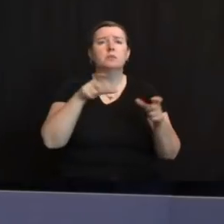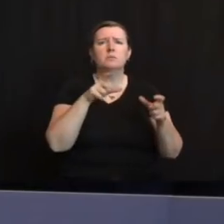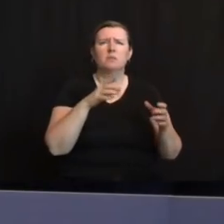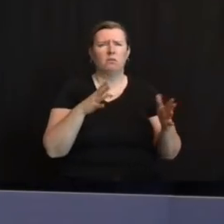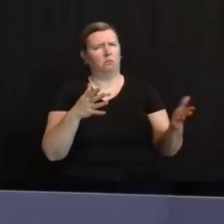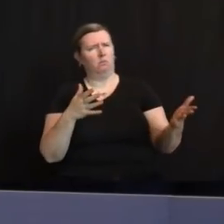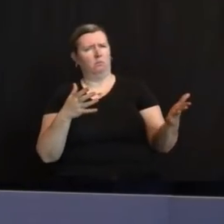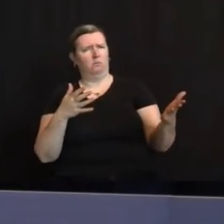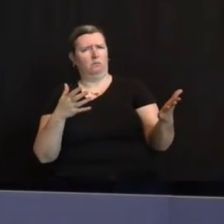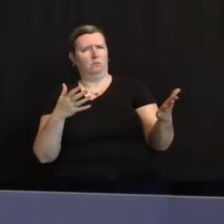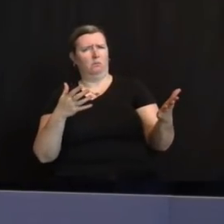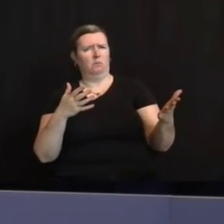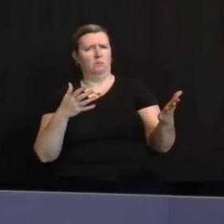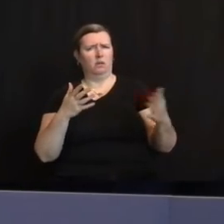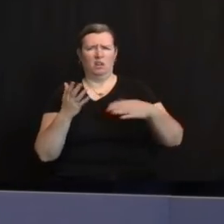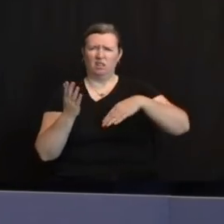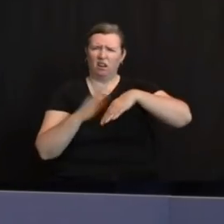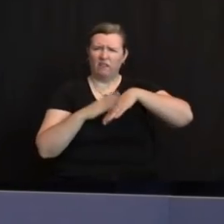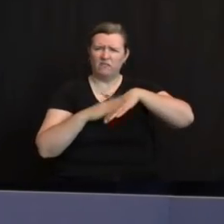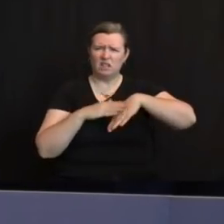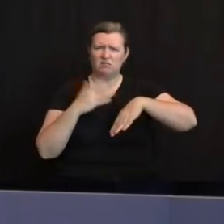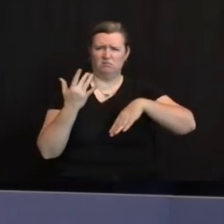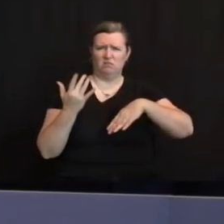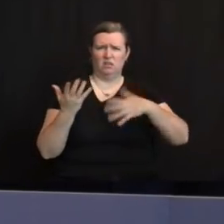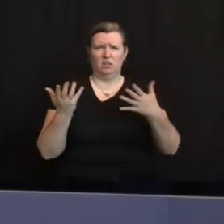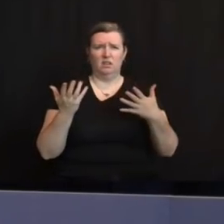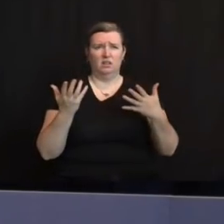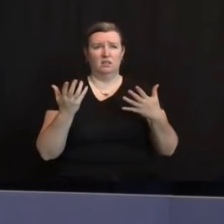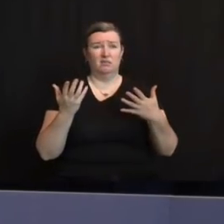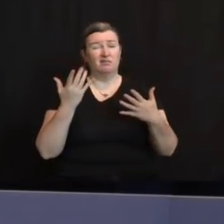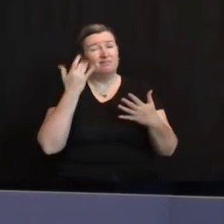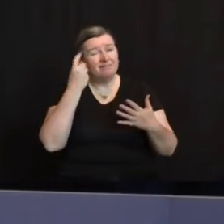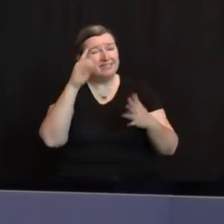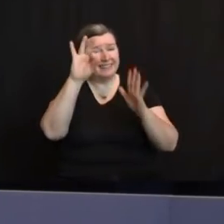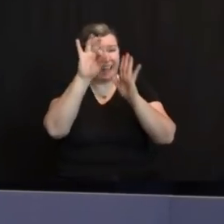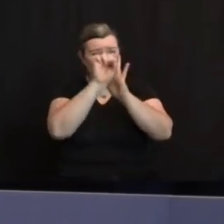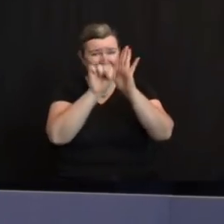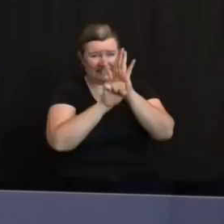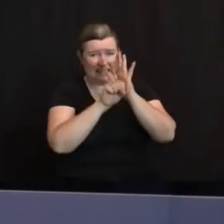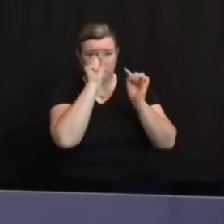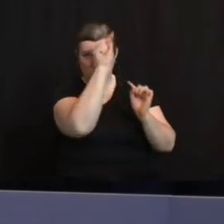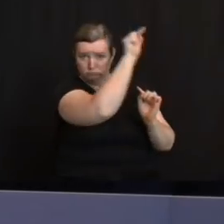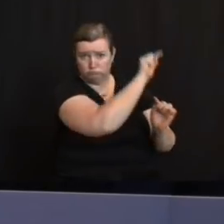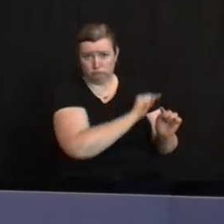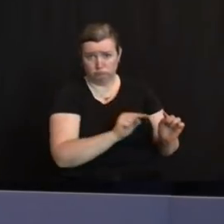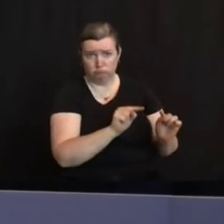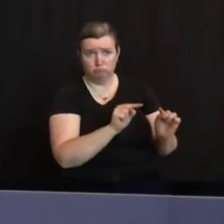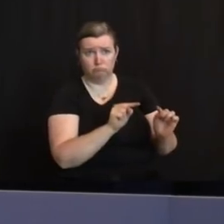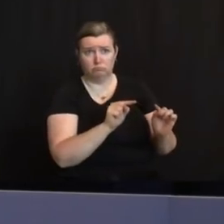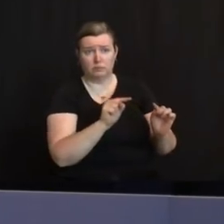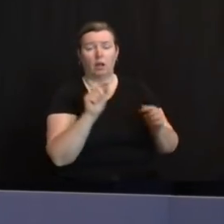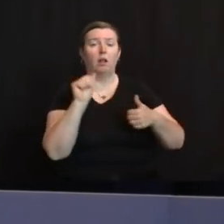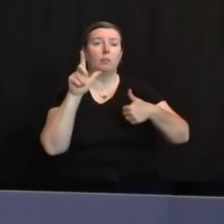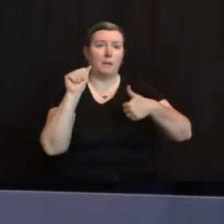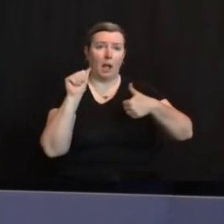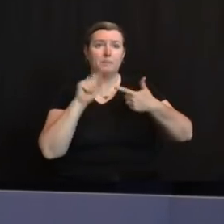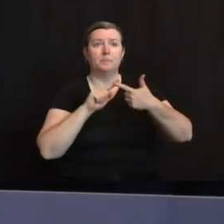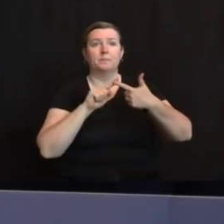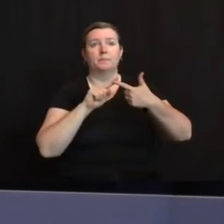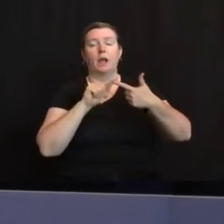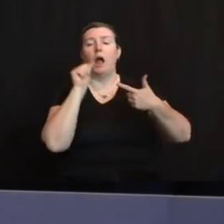are 9 states that meet this criteria: Alabama, Arkansas,